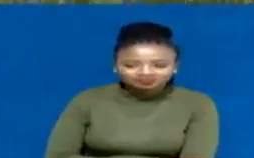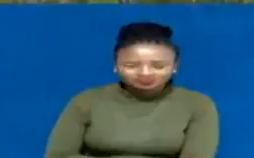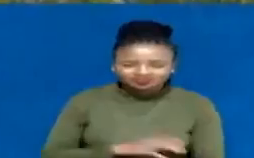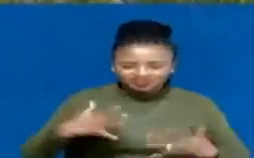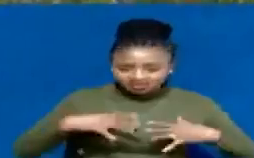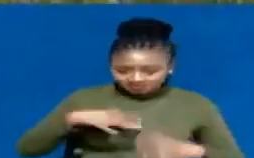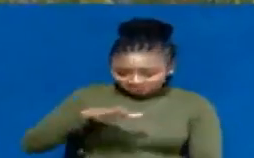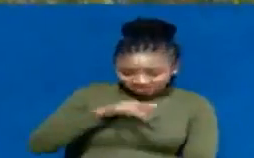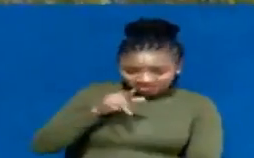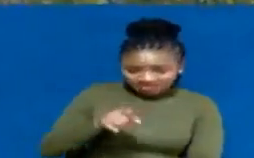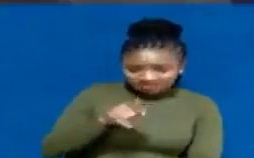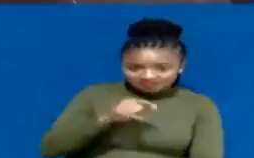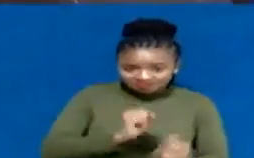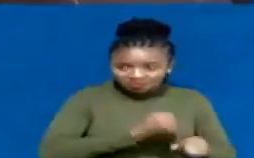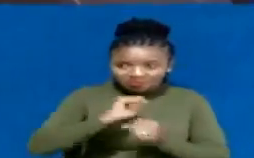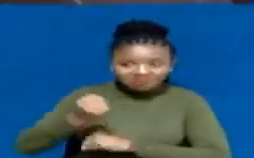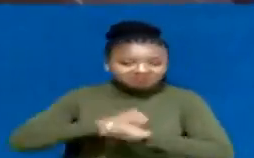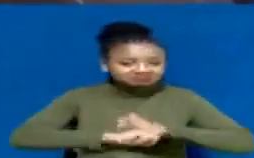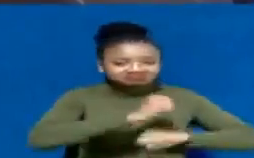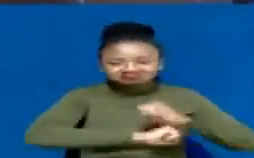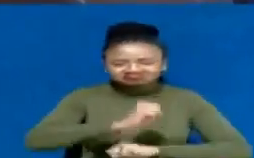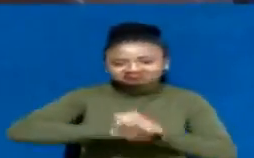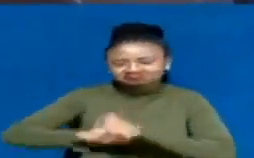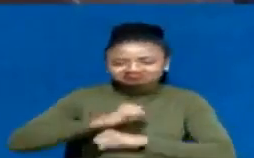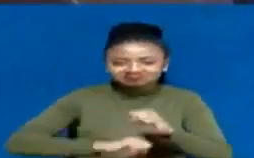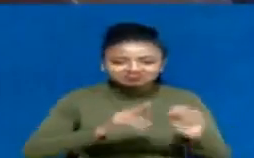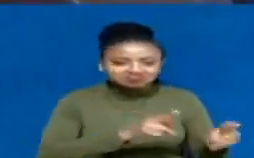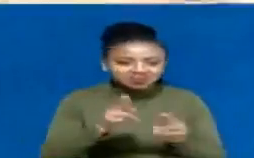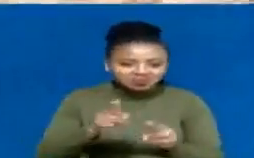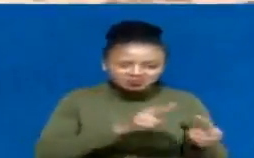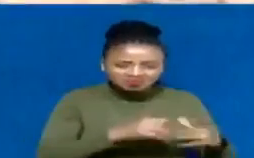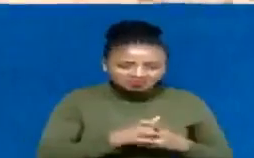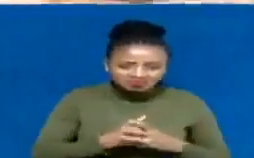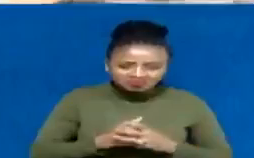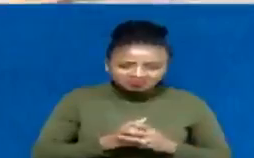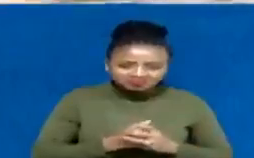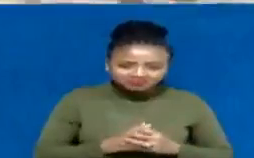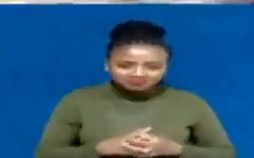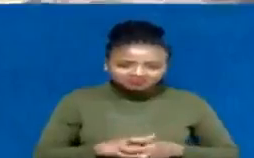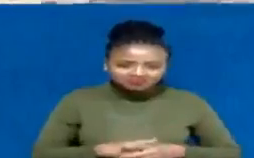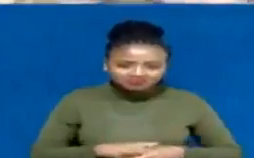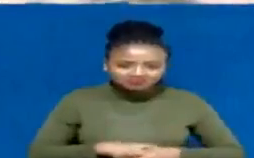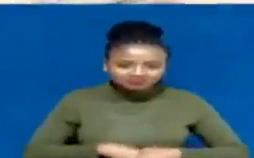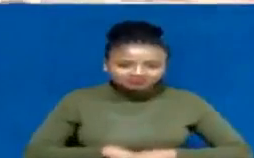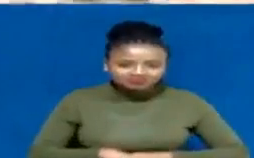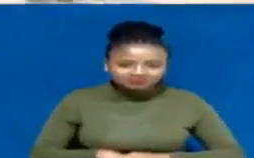Residents of Homa Bay County go about their business, living and earning their daily bread in and out of the lake.